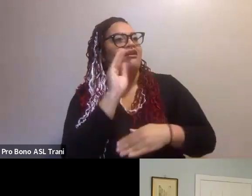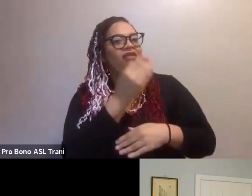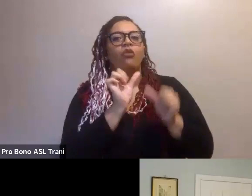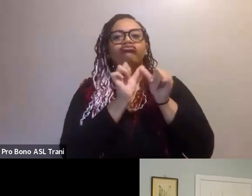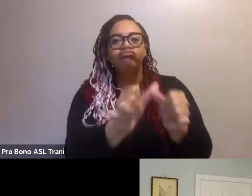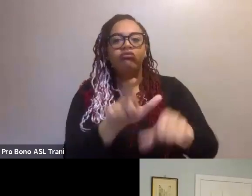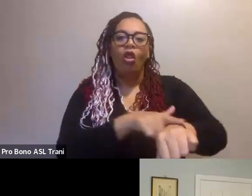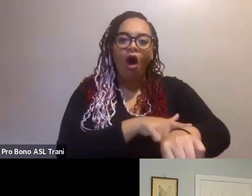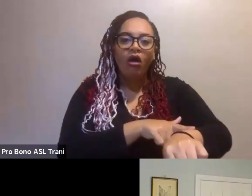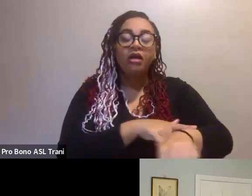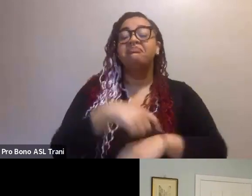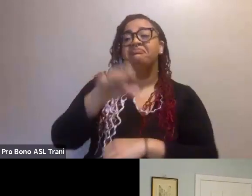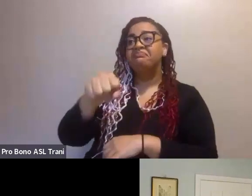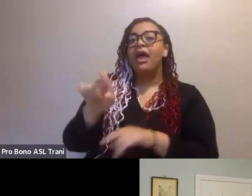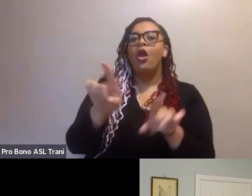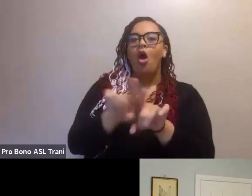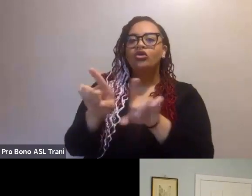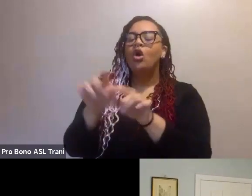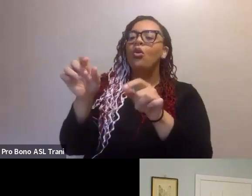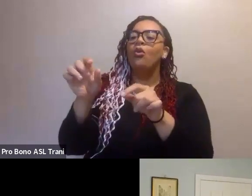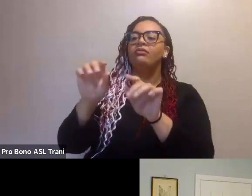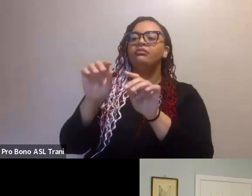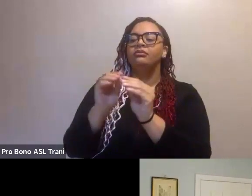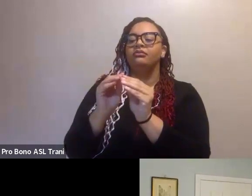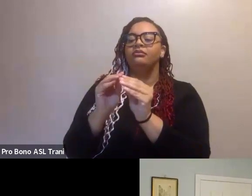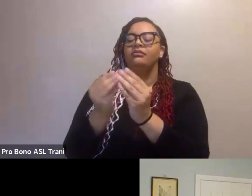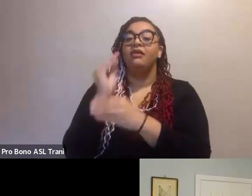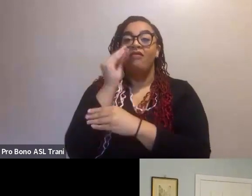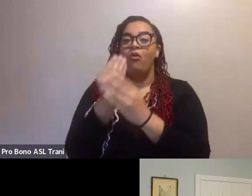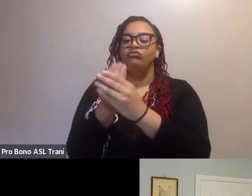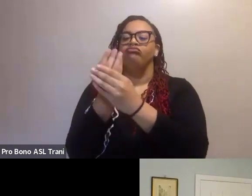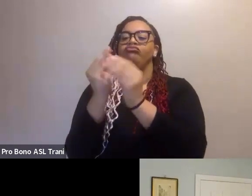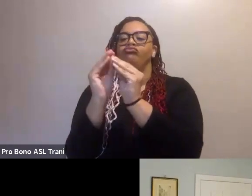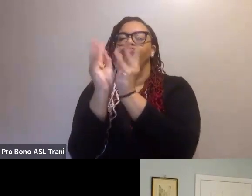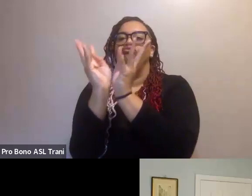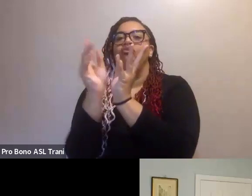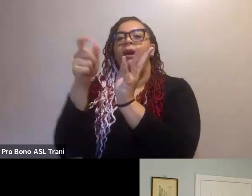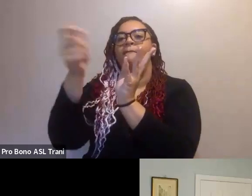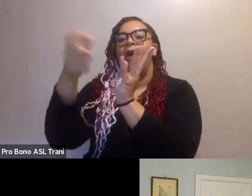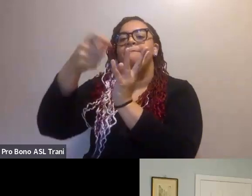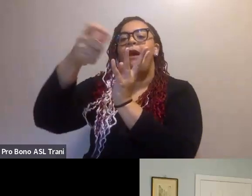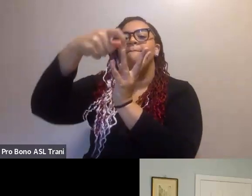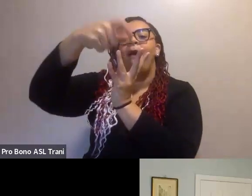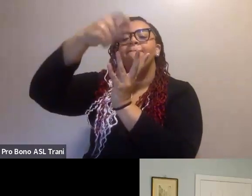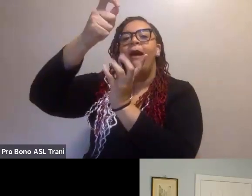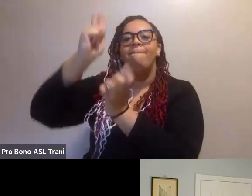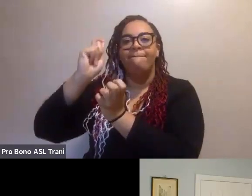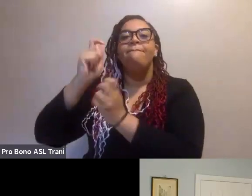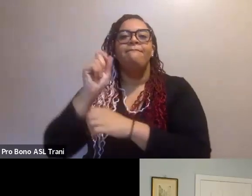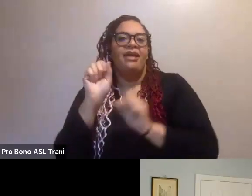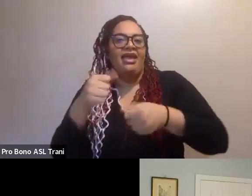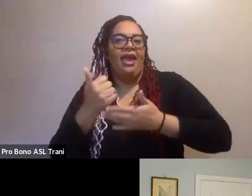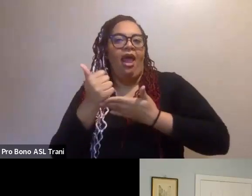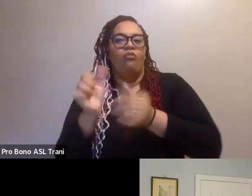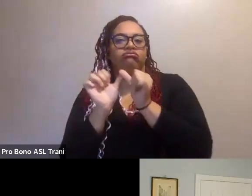also heard like pulling the petals of like the first layer, like these are white roses, so I don't know how well they're gonna do. But I thought they were so pretty. And